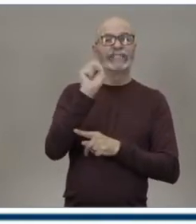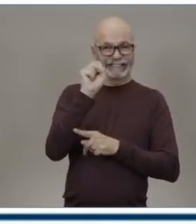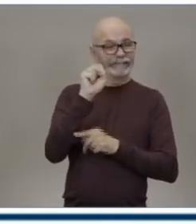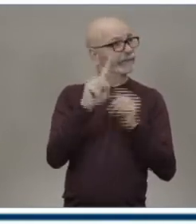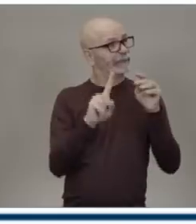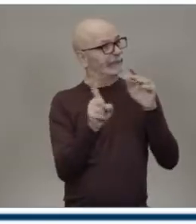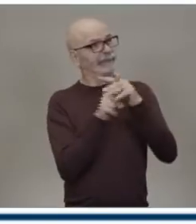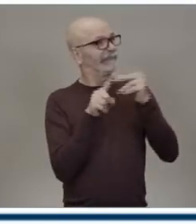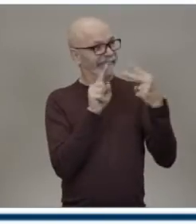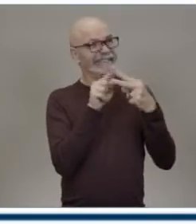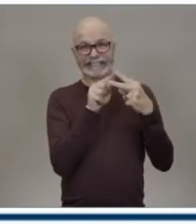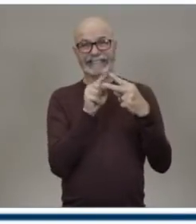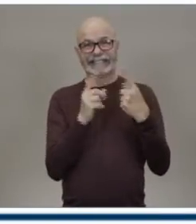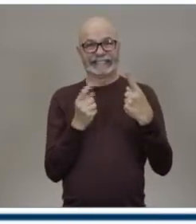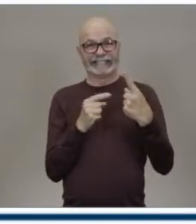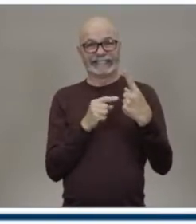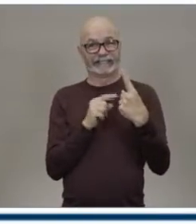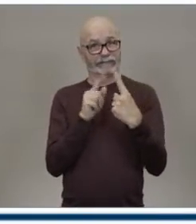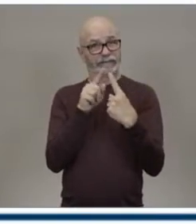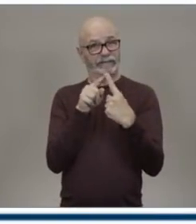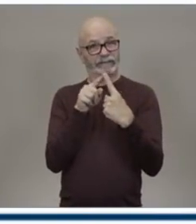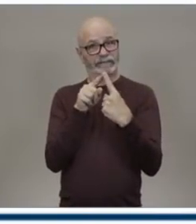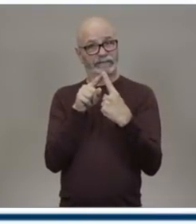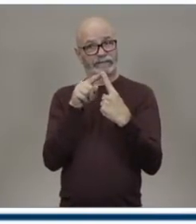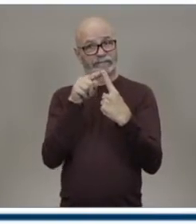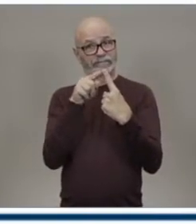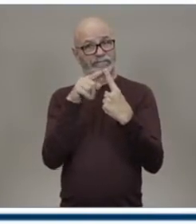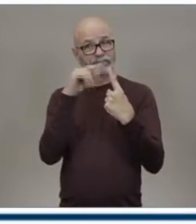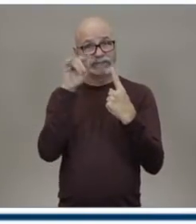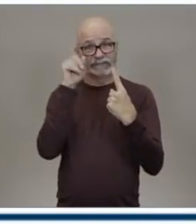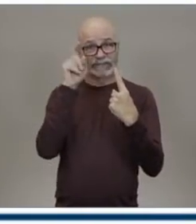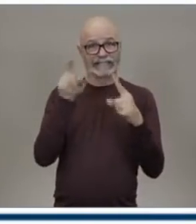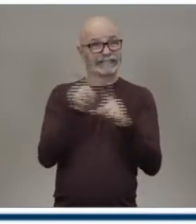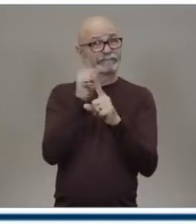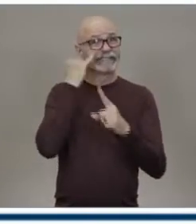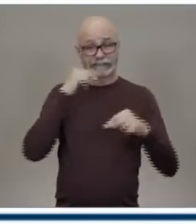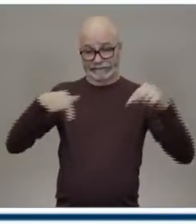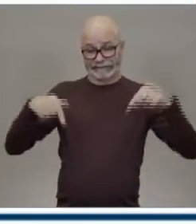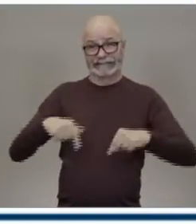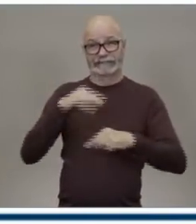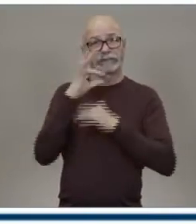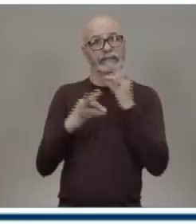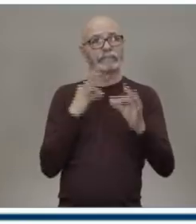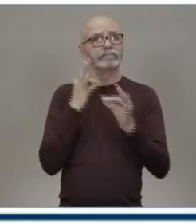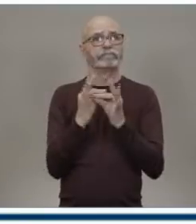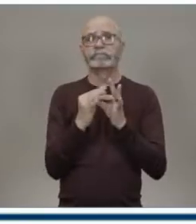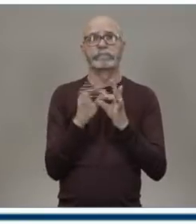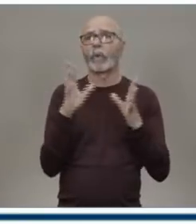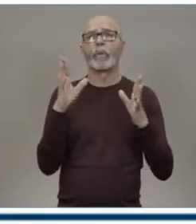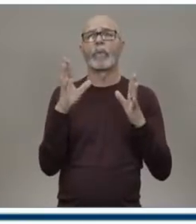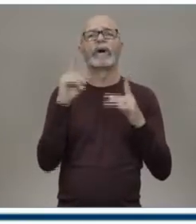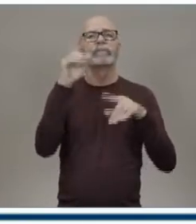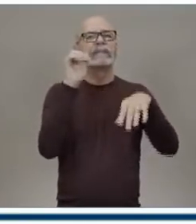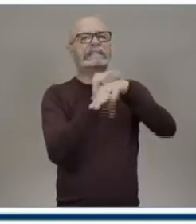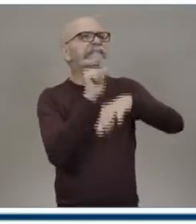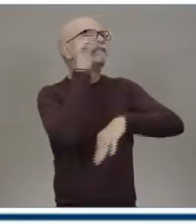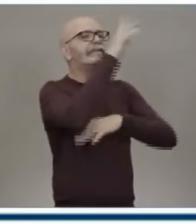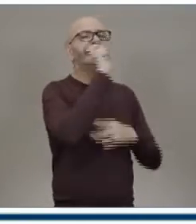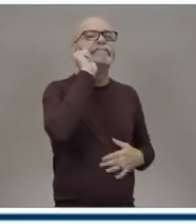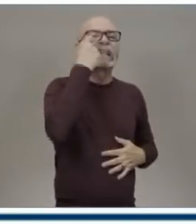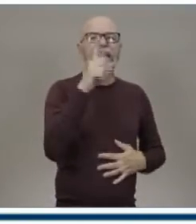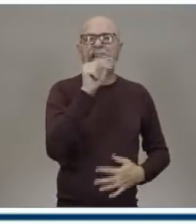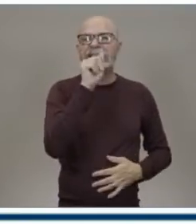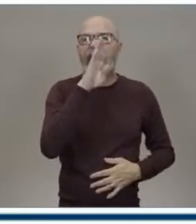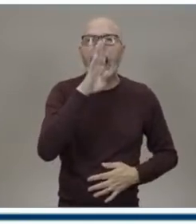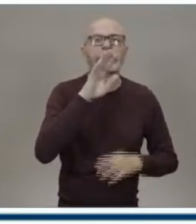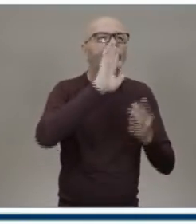the capacity to do genome sequencing here in Nova Scotia, or are samples being sent to a central lab where all provinces